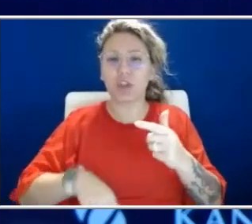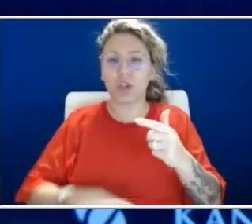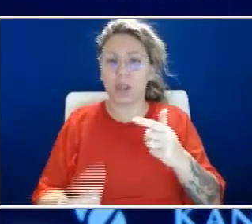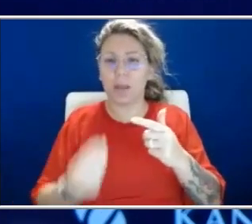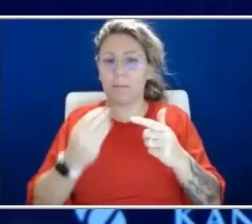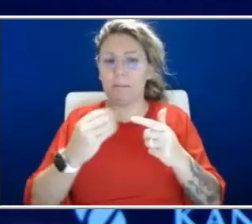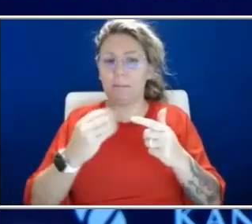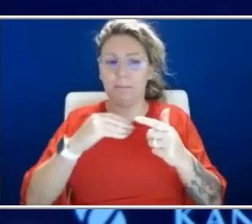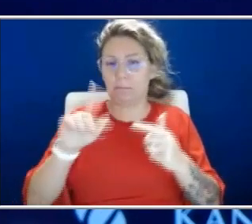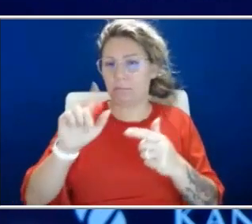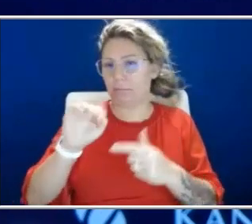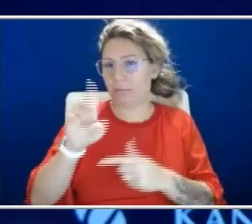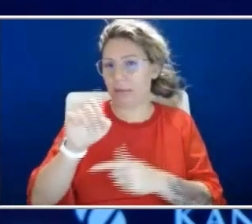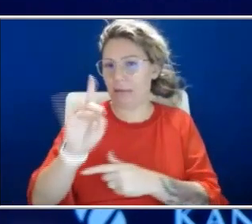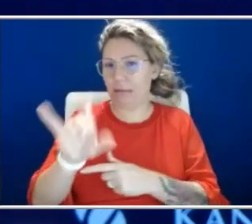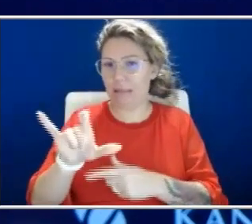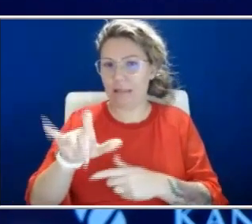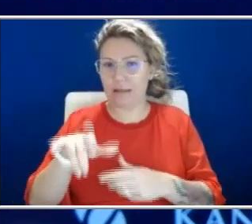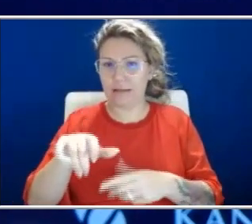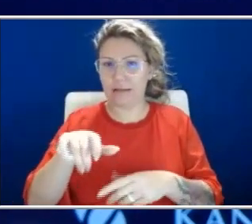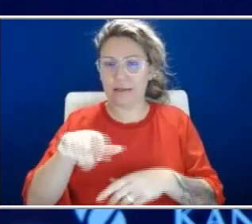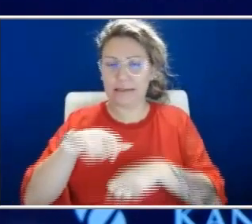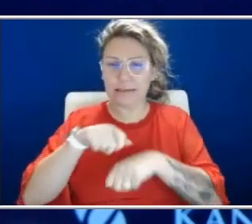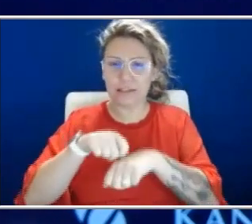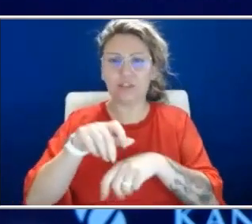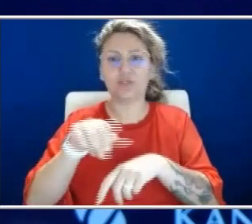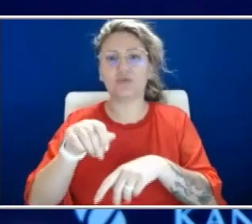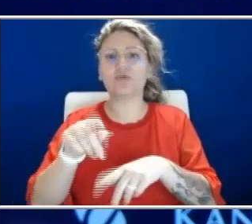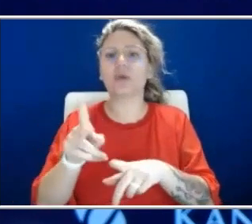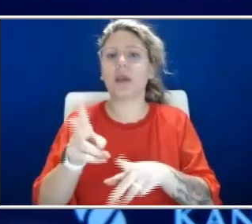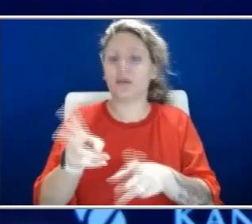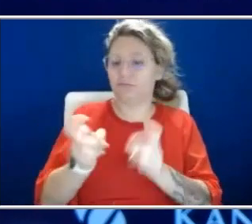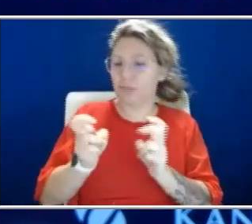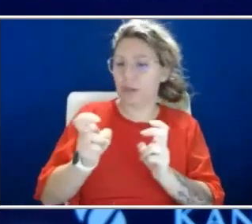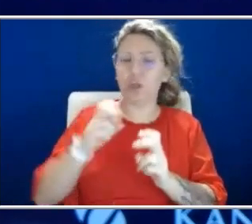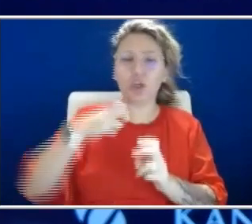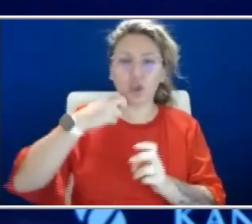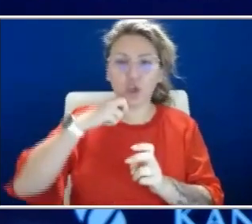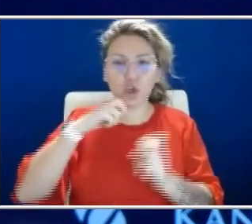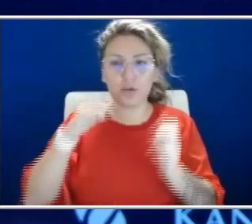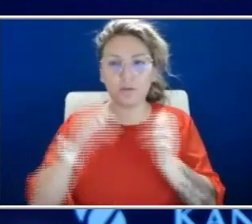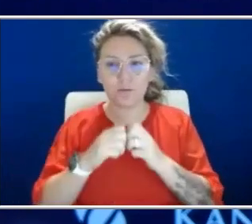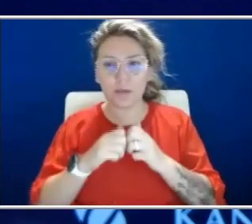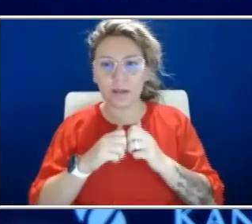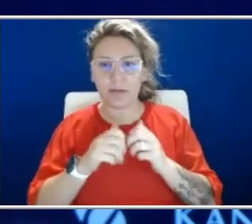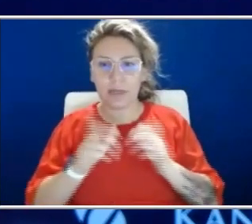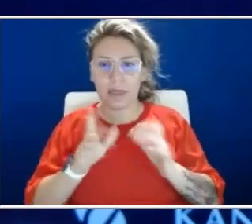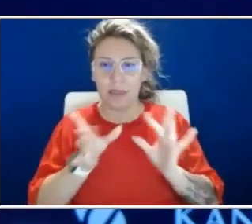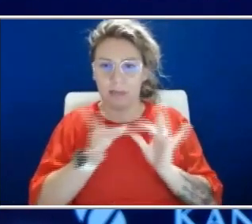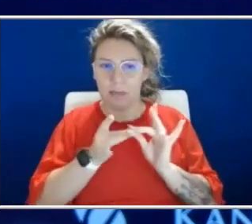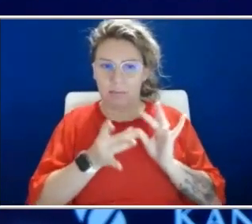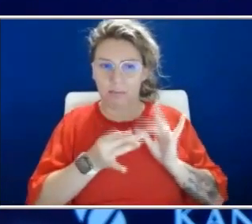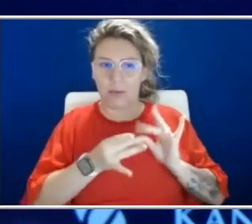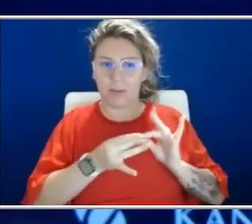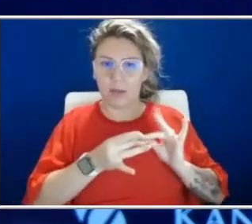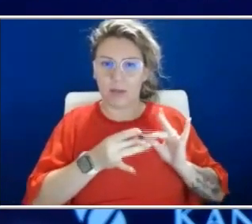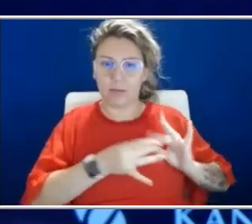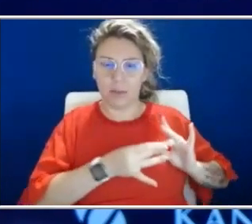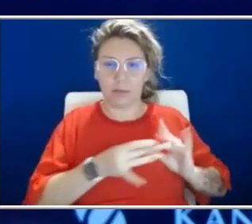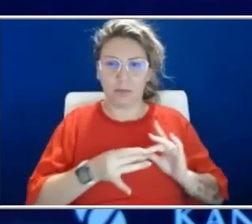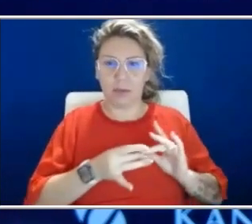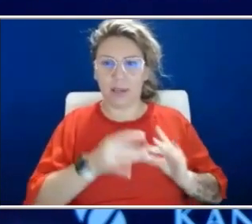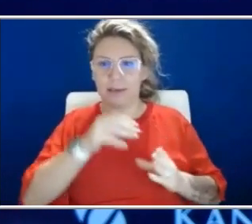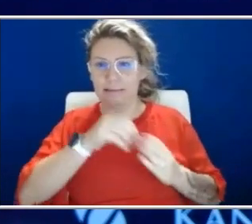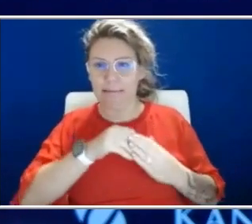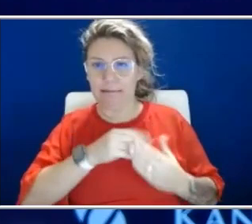you can actually take some nerves with that as well, and then hook those up to nerves in the chest. Some members of our microsurgery